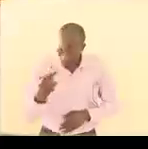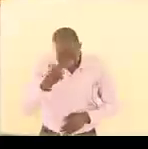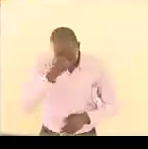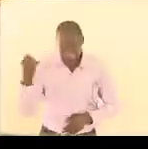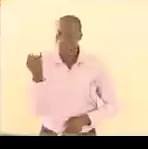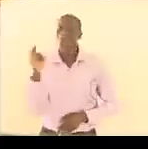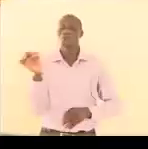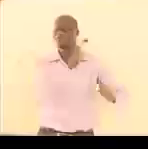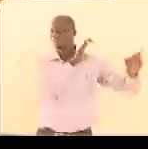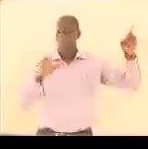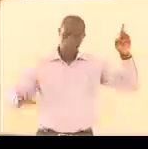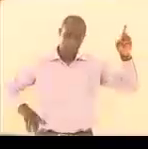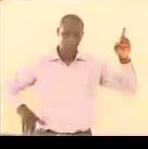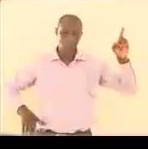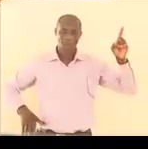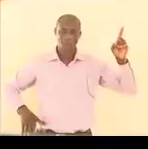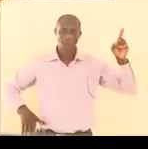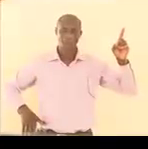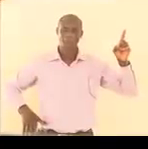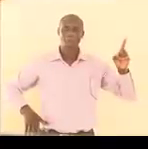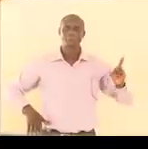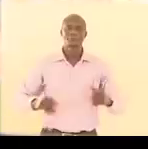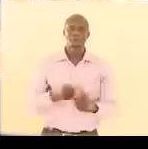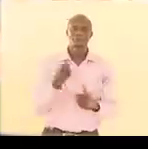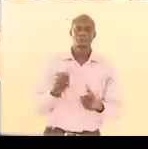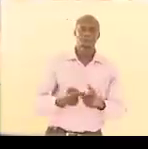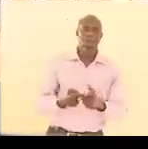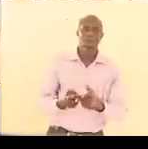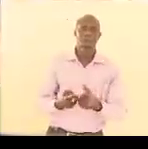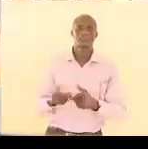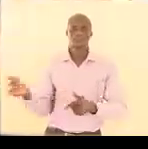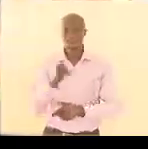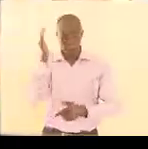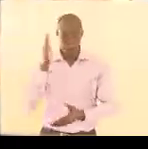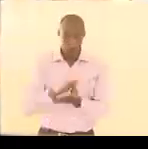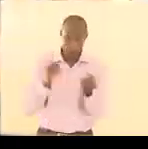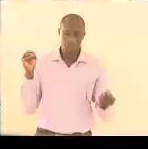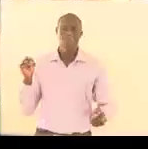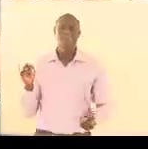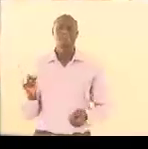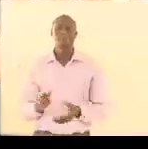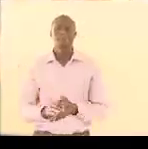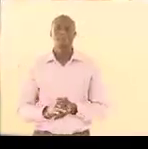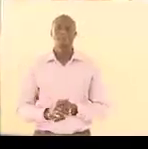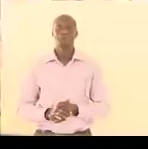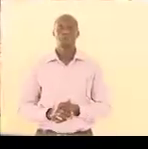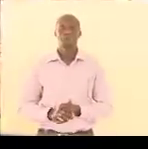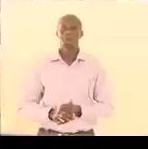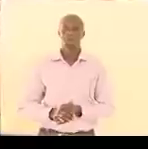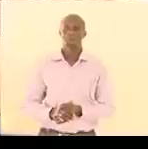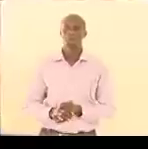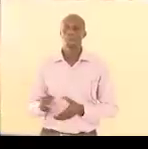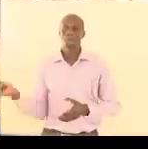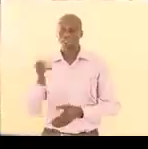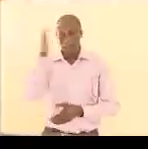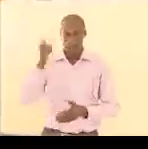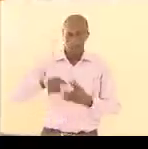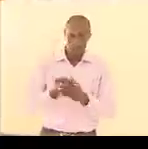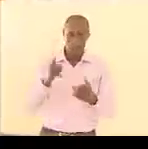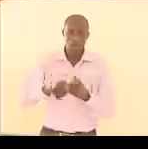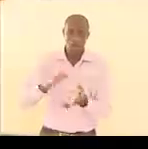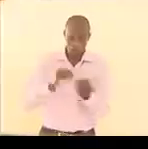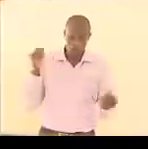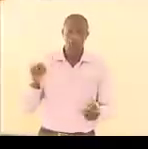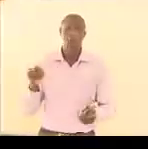tell them it is because of Jesus, right? And then they will start to believe and spread the word. Yes, they will